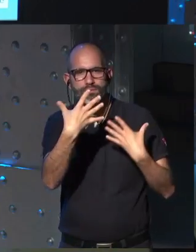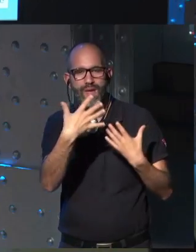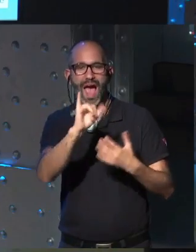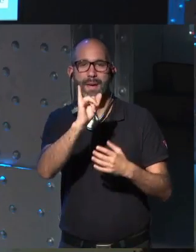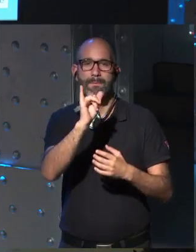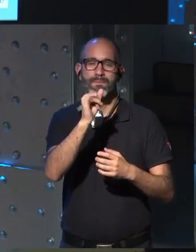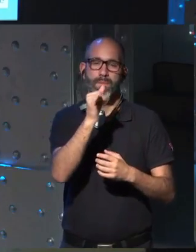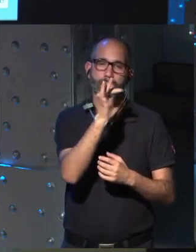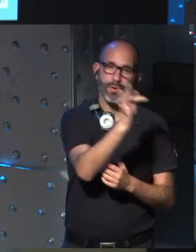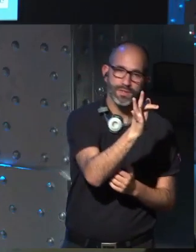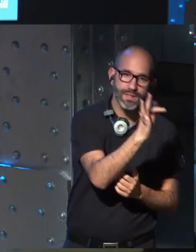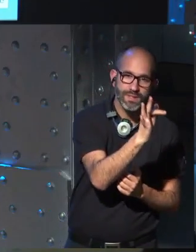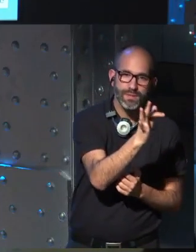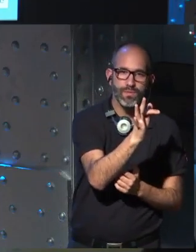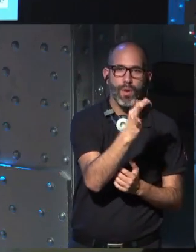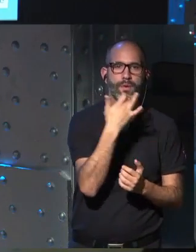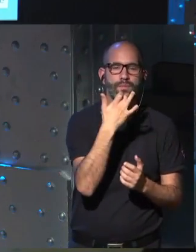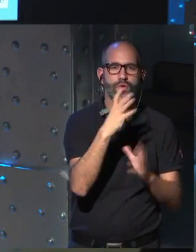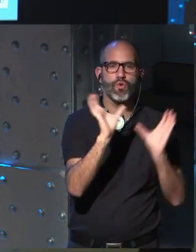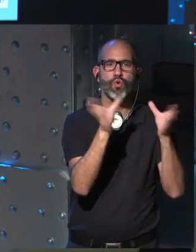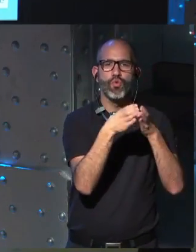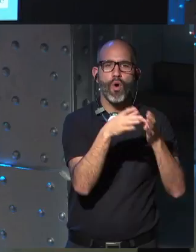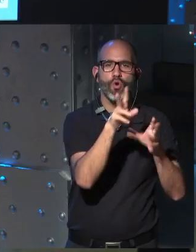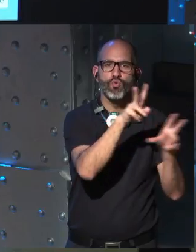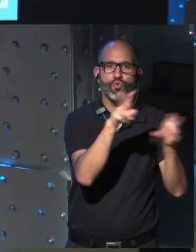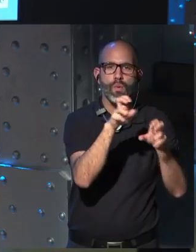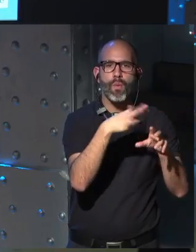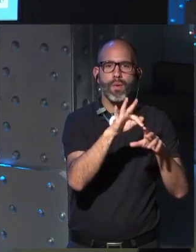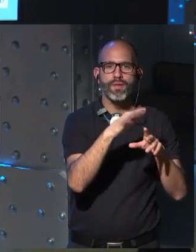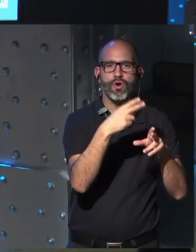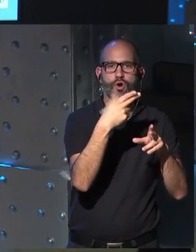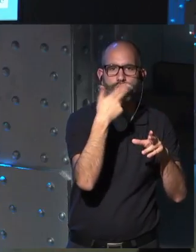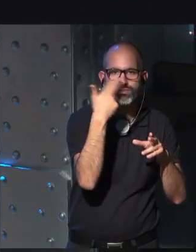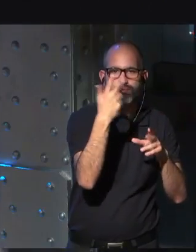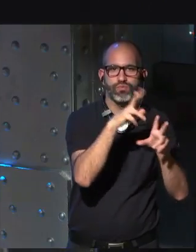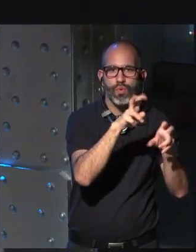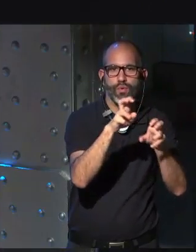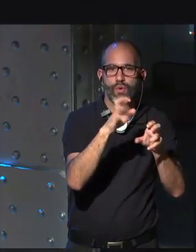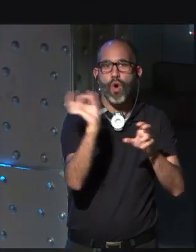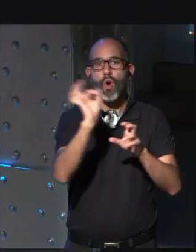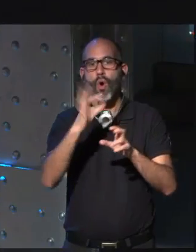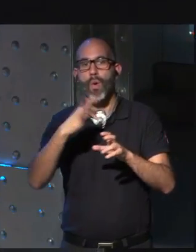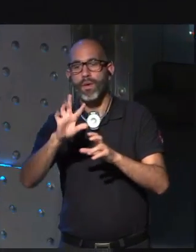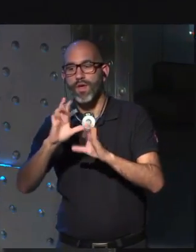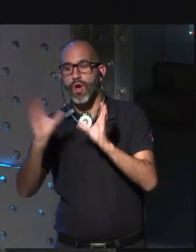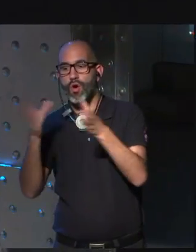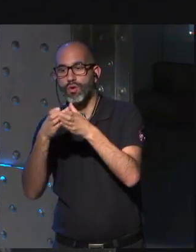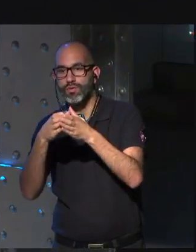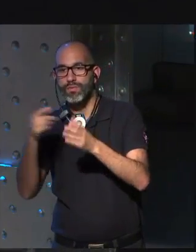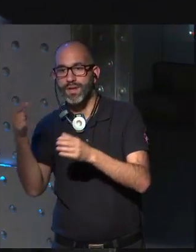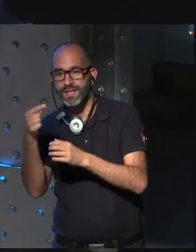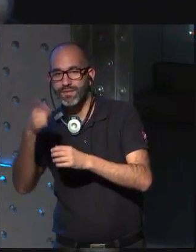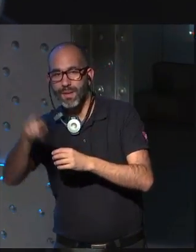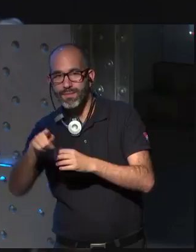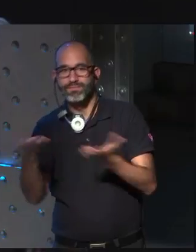Well, it's got a good thing to it, a very good thing. You get to know about new groups that you might like, and there's a really negative part, which is getting to know about